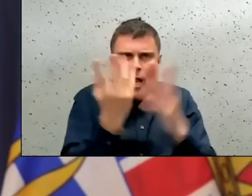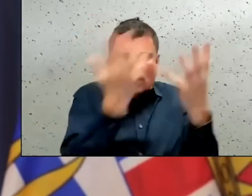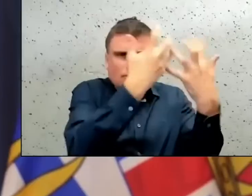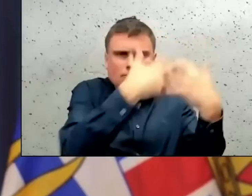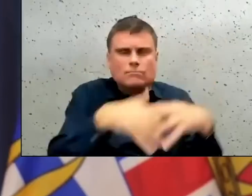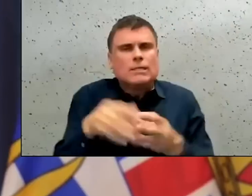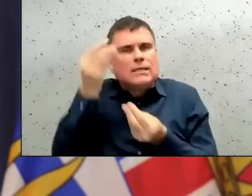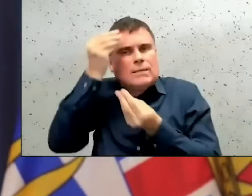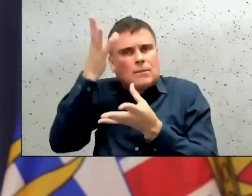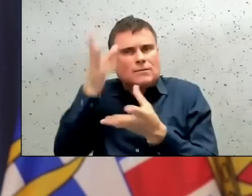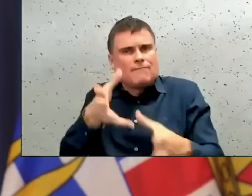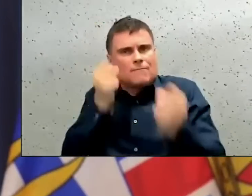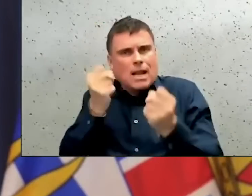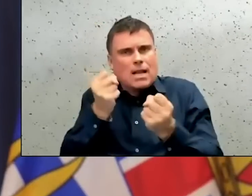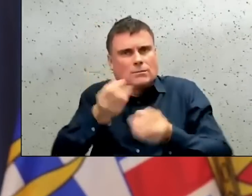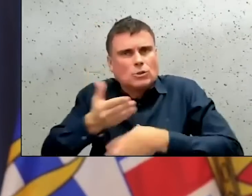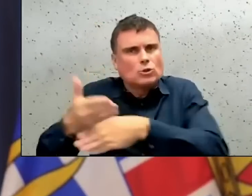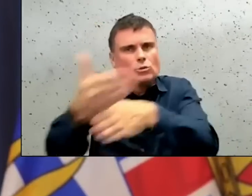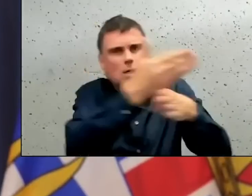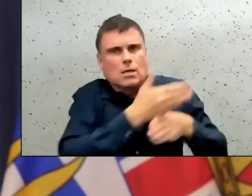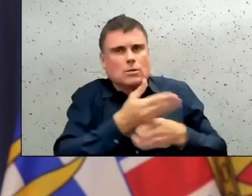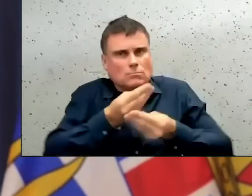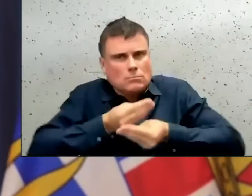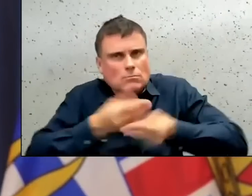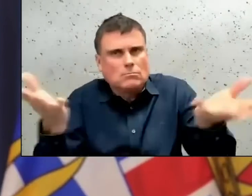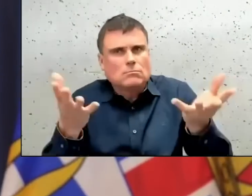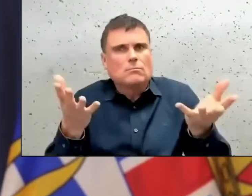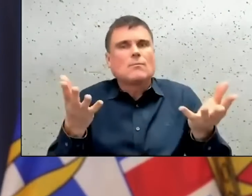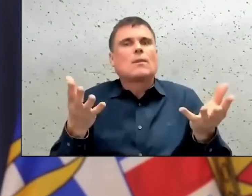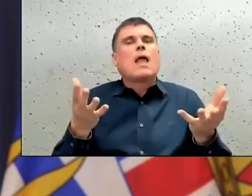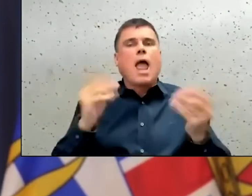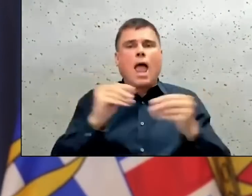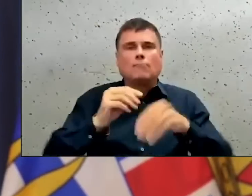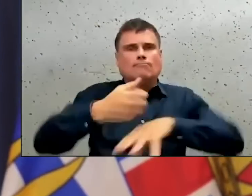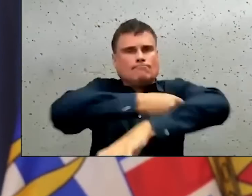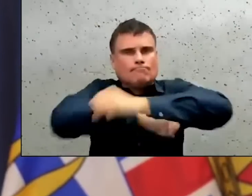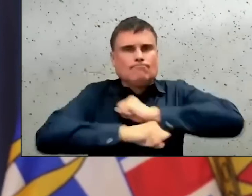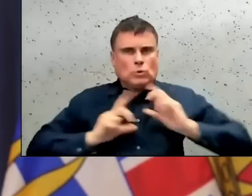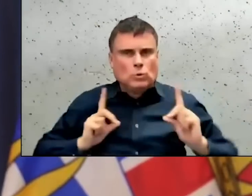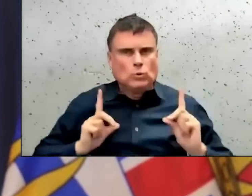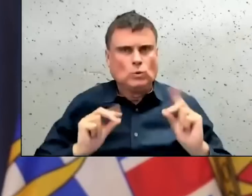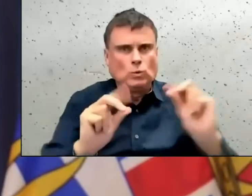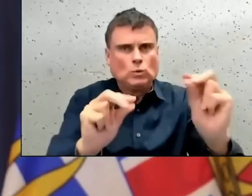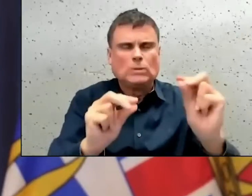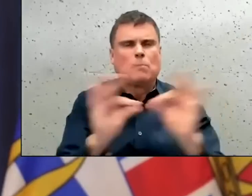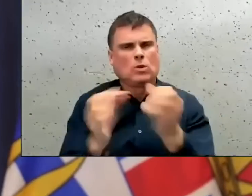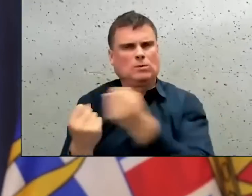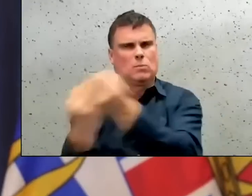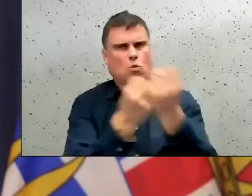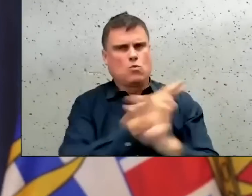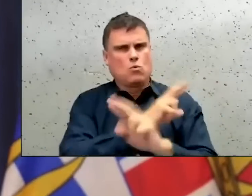schools active and functioning and all the important things for children in the school system this year.